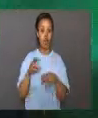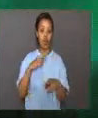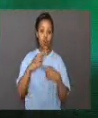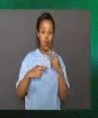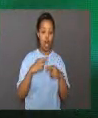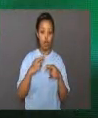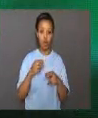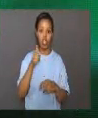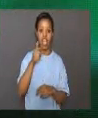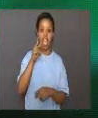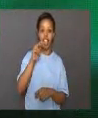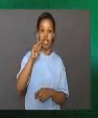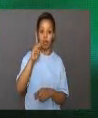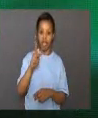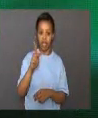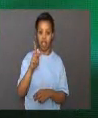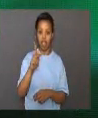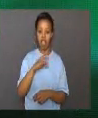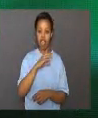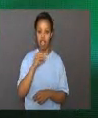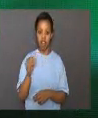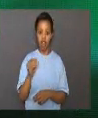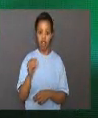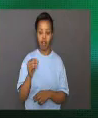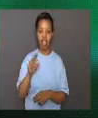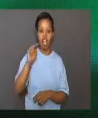produce ATP and